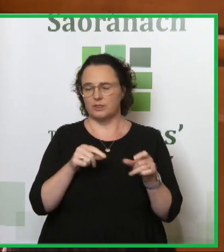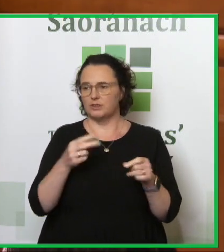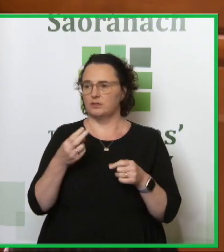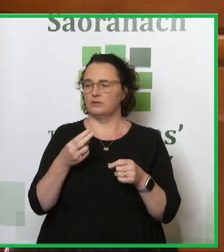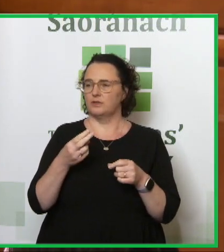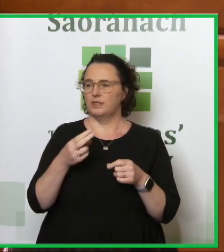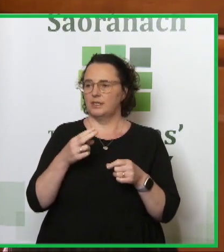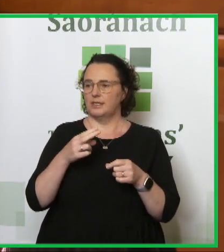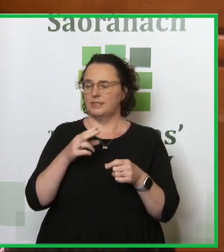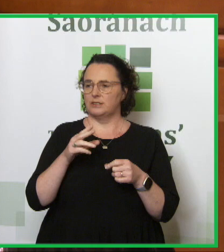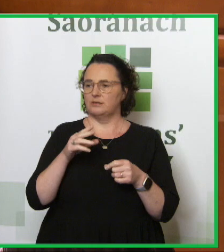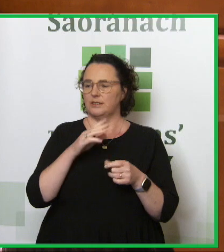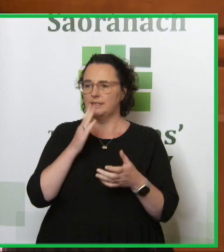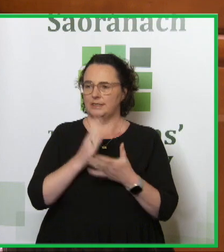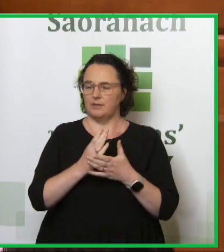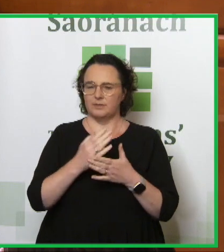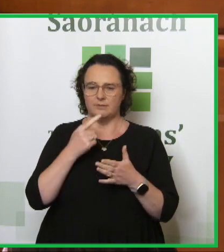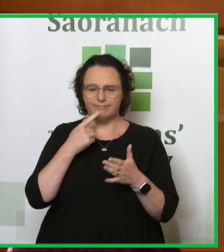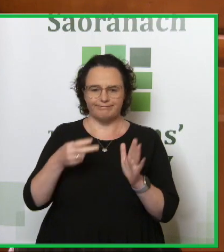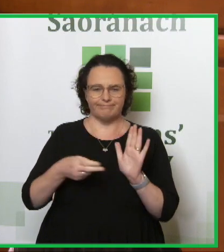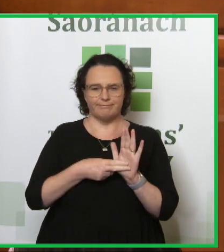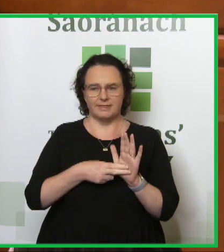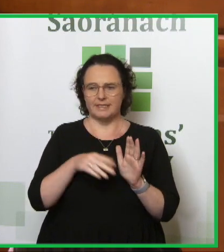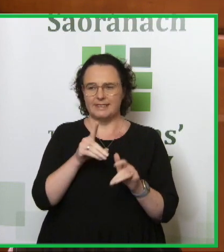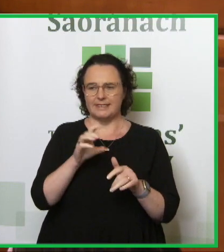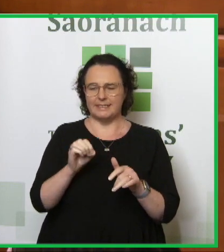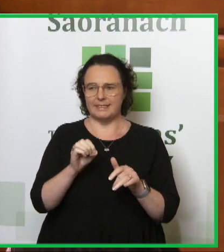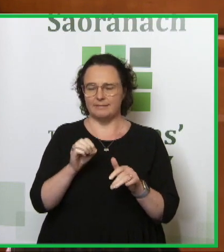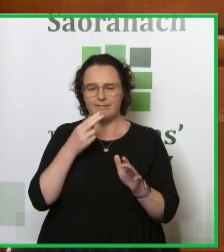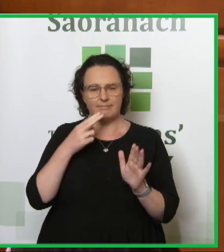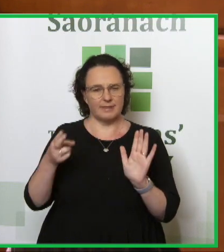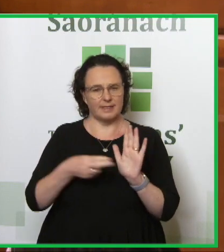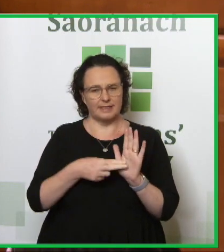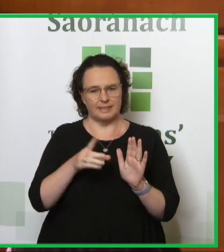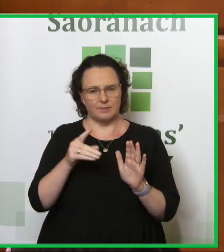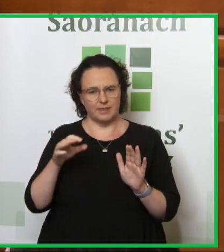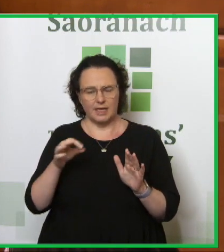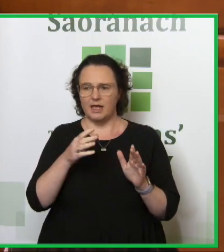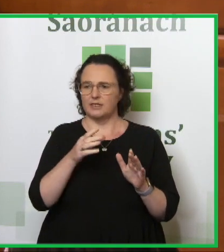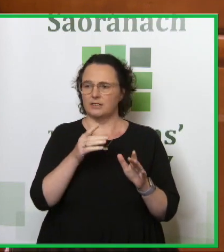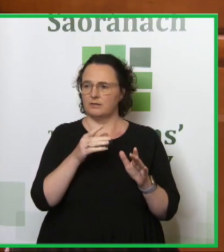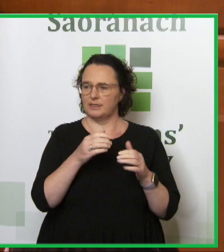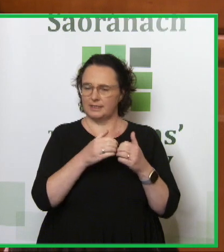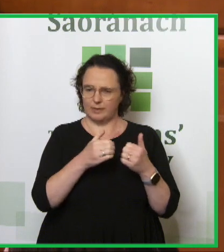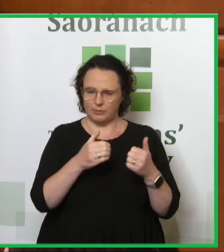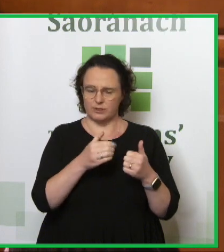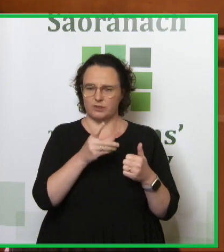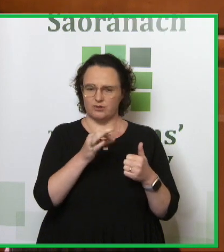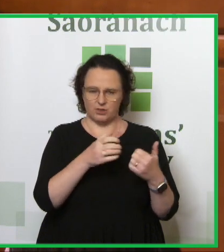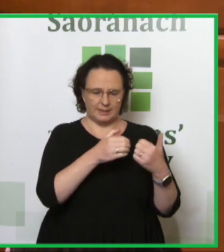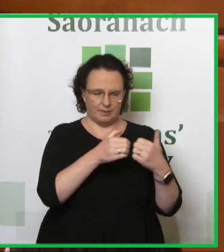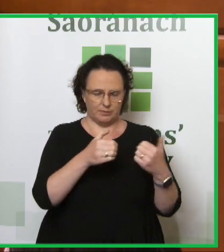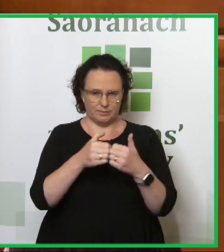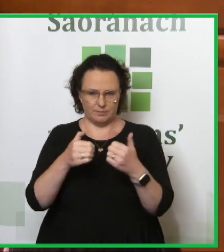destigmatise or we're not. And by choosing drug by drug by drug, surely that just means that